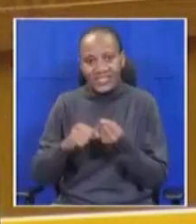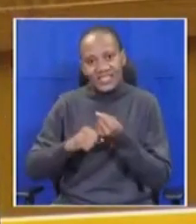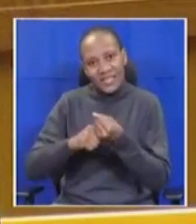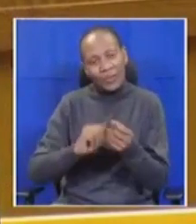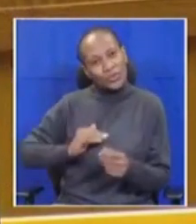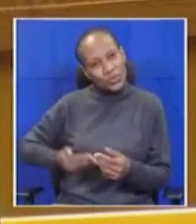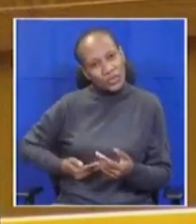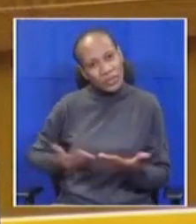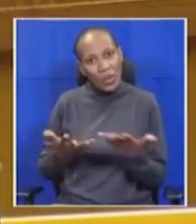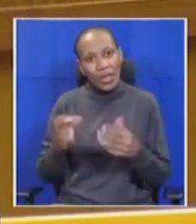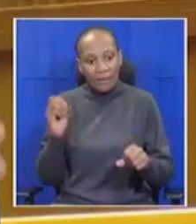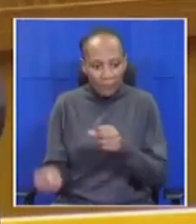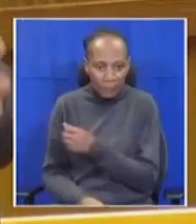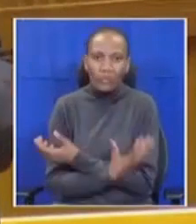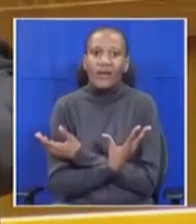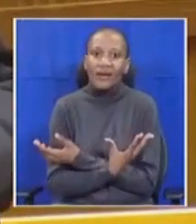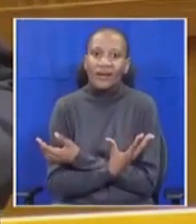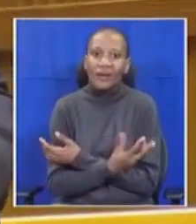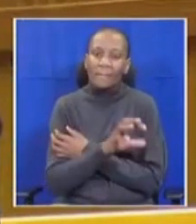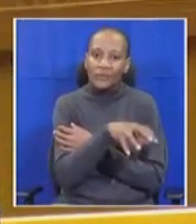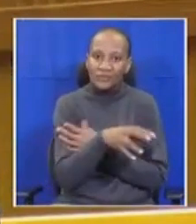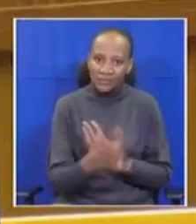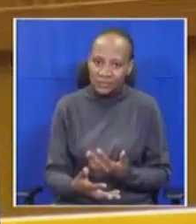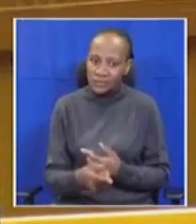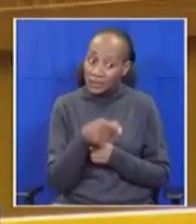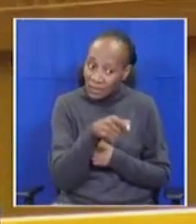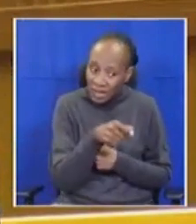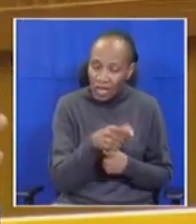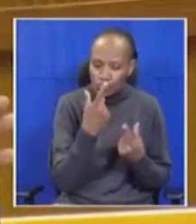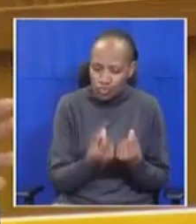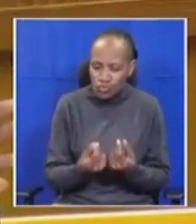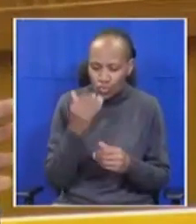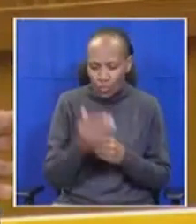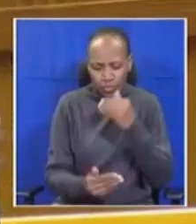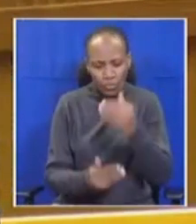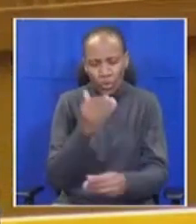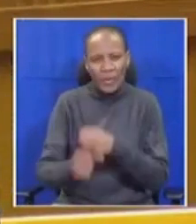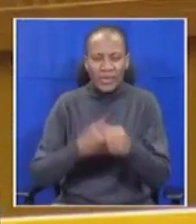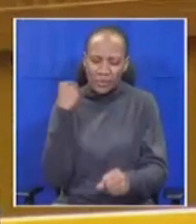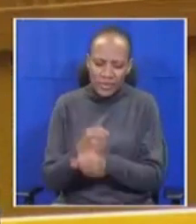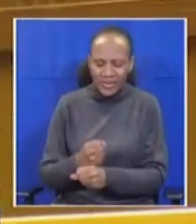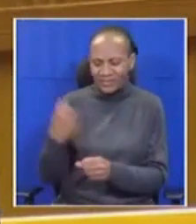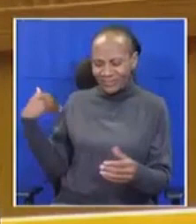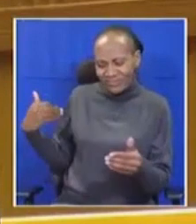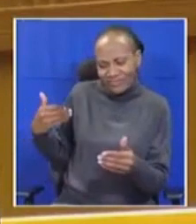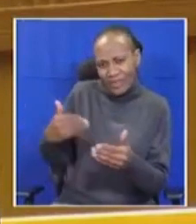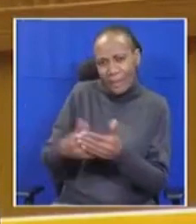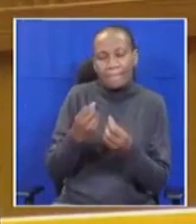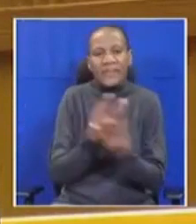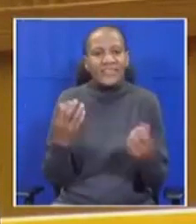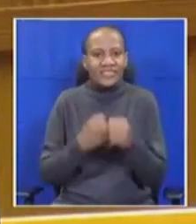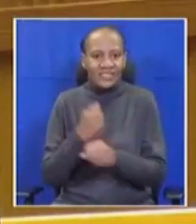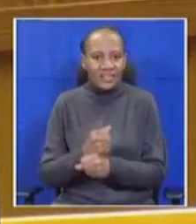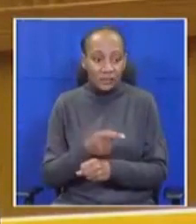women in Mpumalanga. And they have been doing so for a number of years, and they've performed extremely